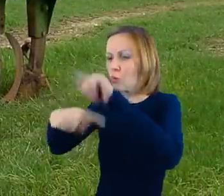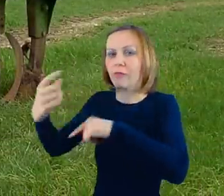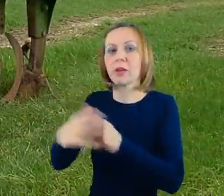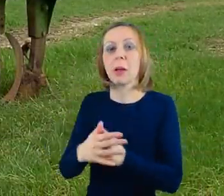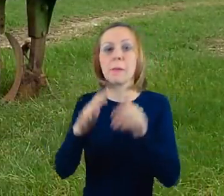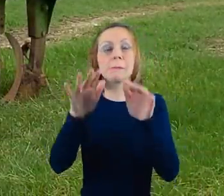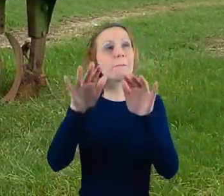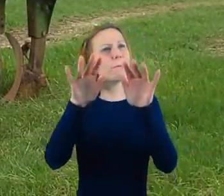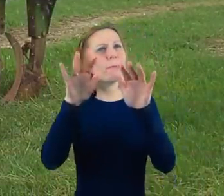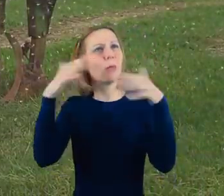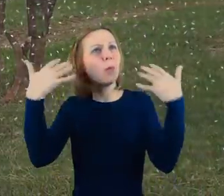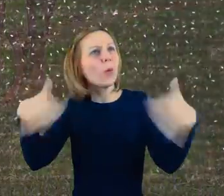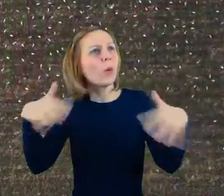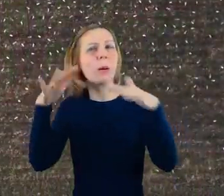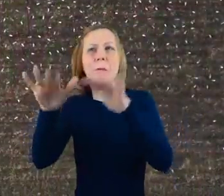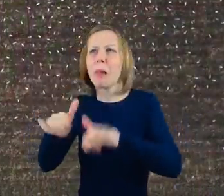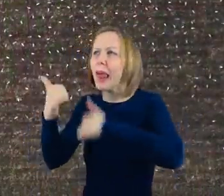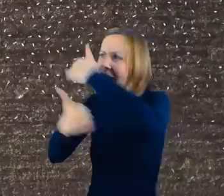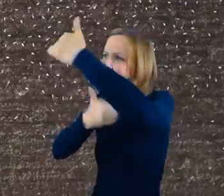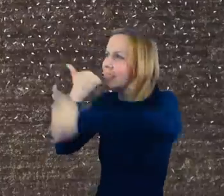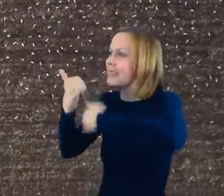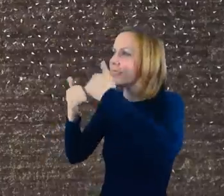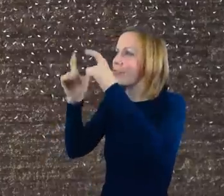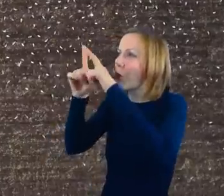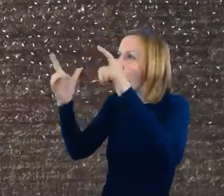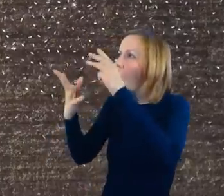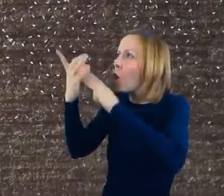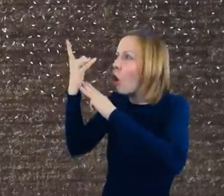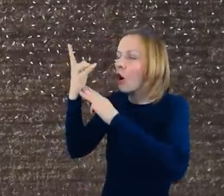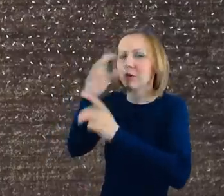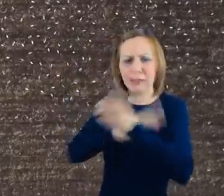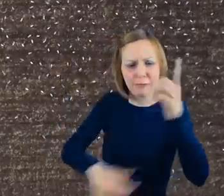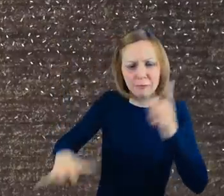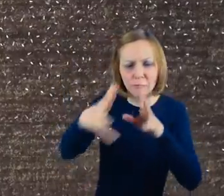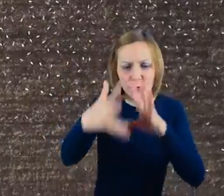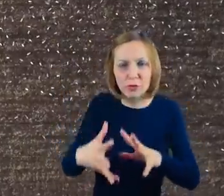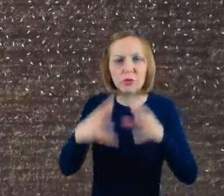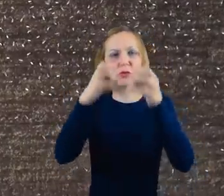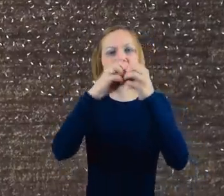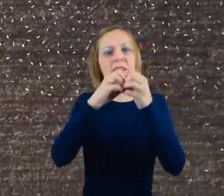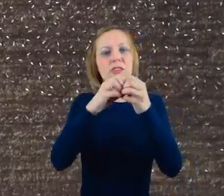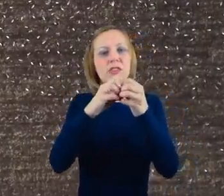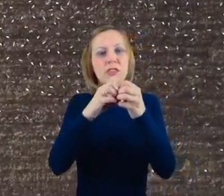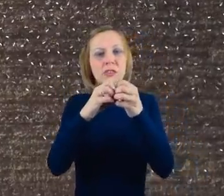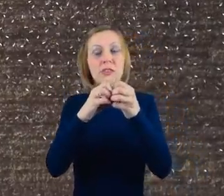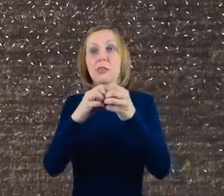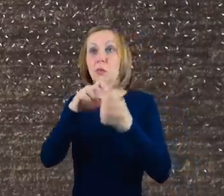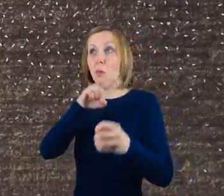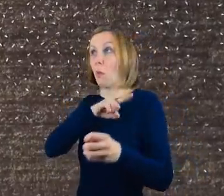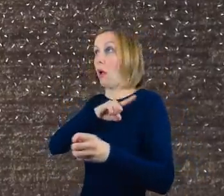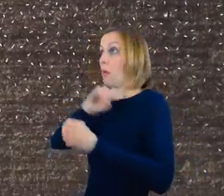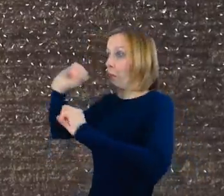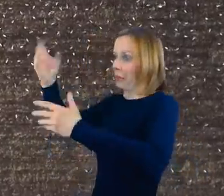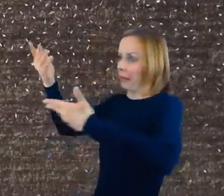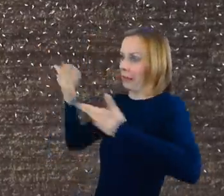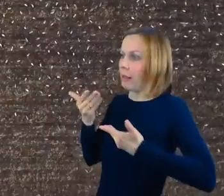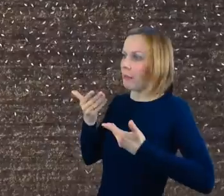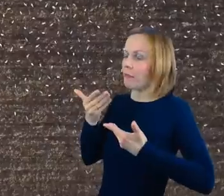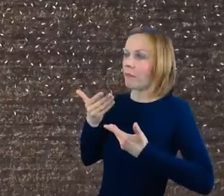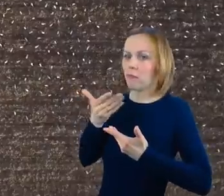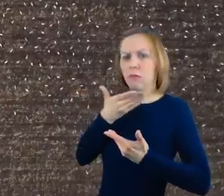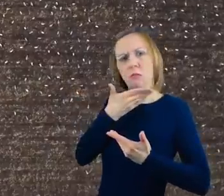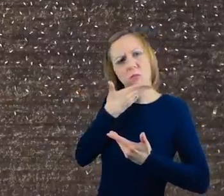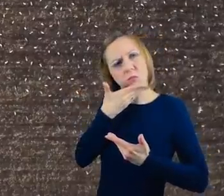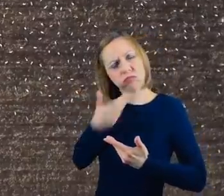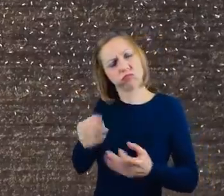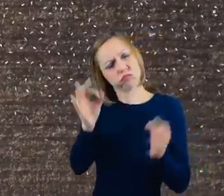all creation, for in your abundant care you have given us fertile land, rich soil, the